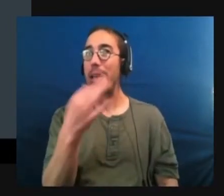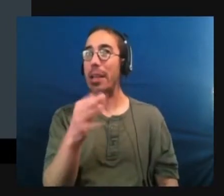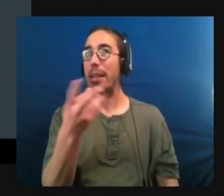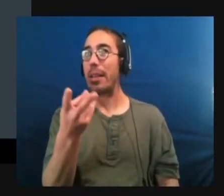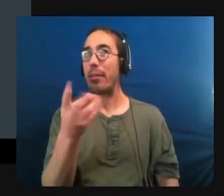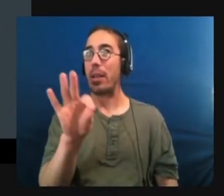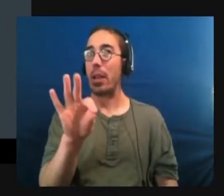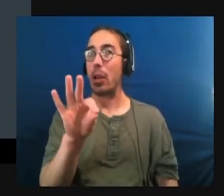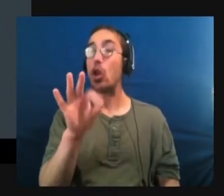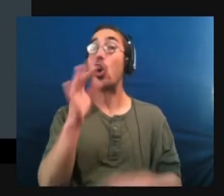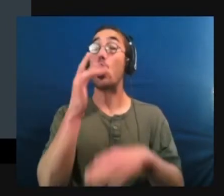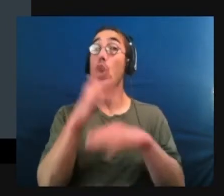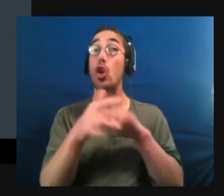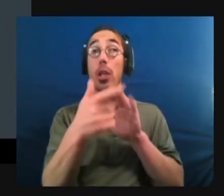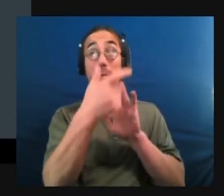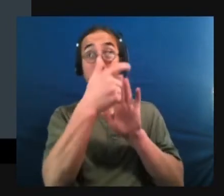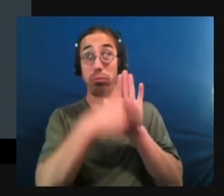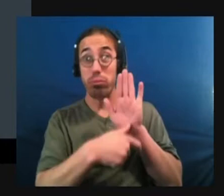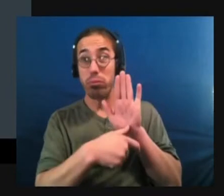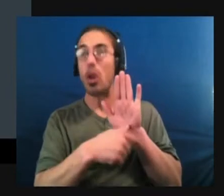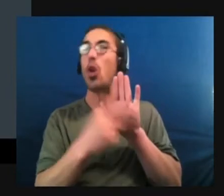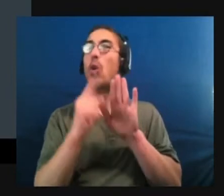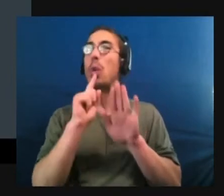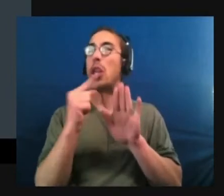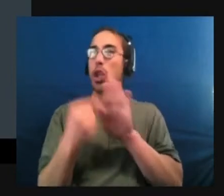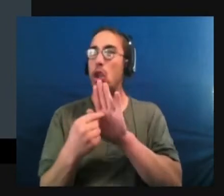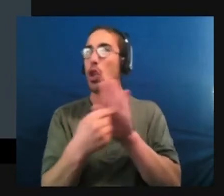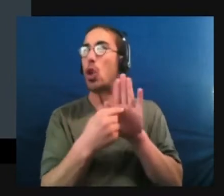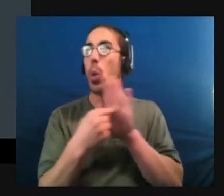literature really painted a